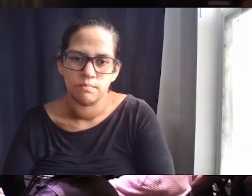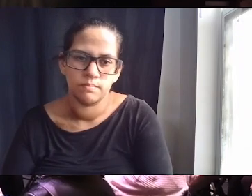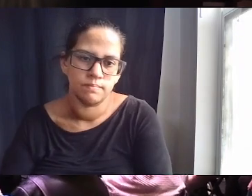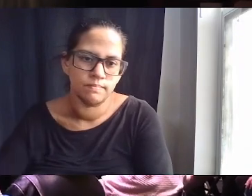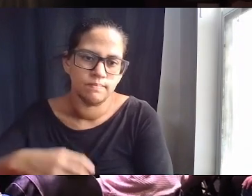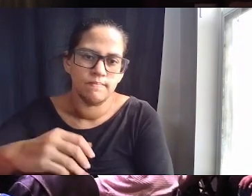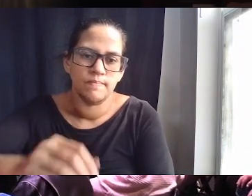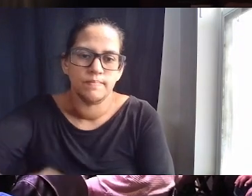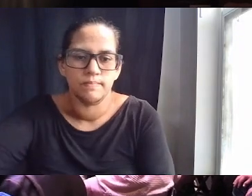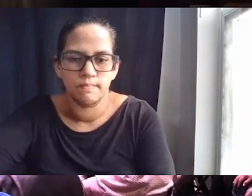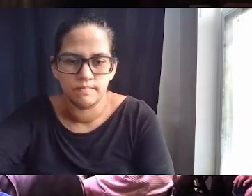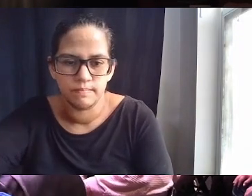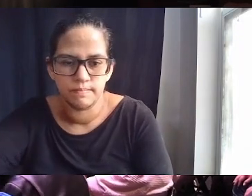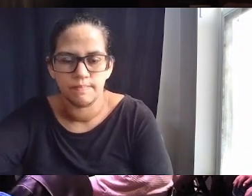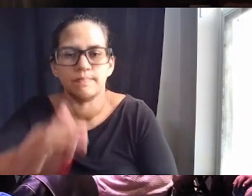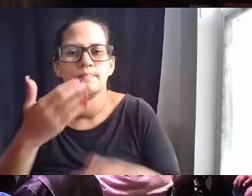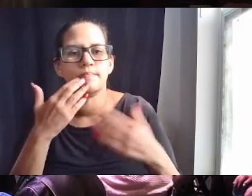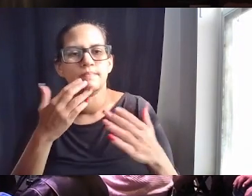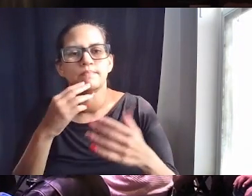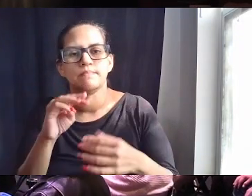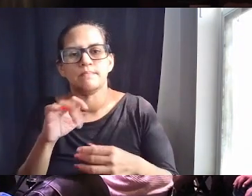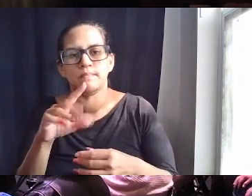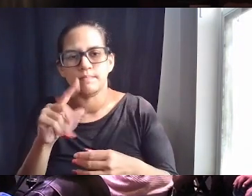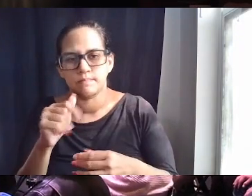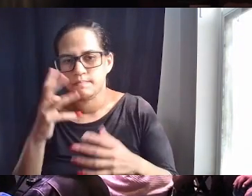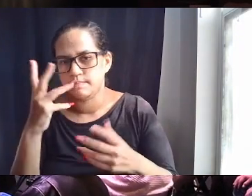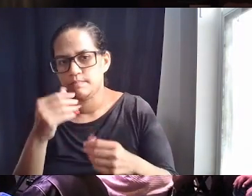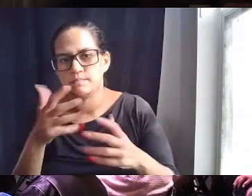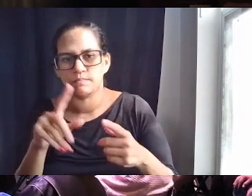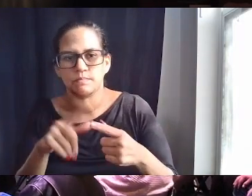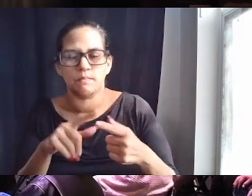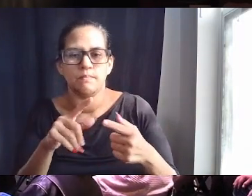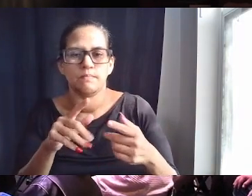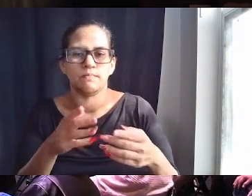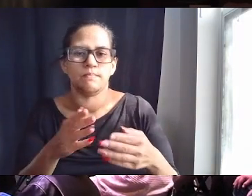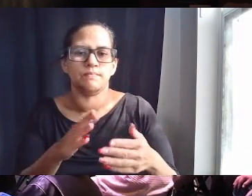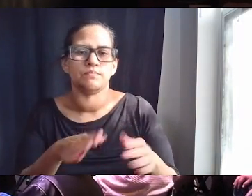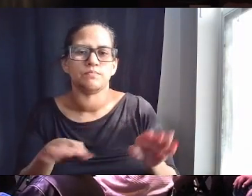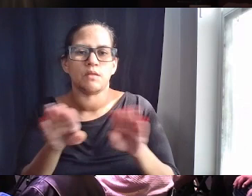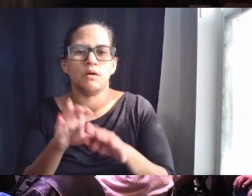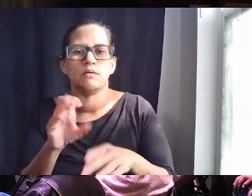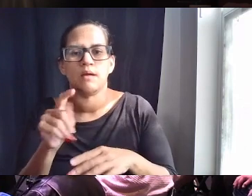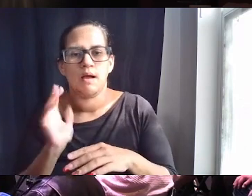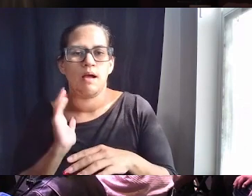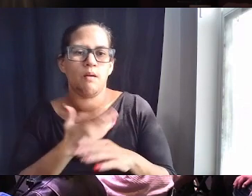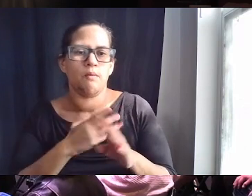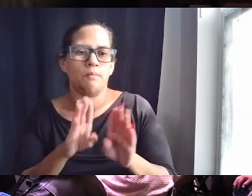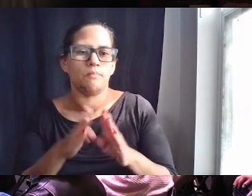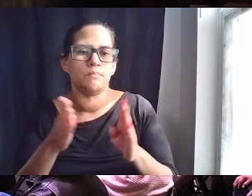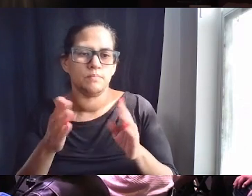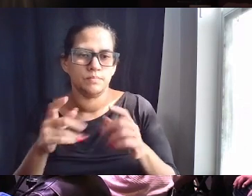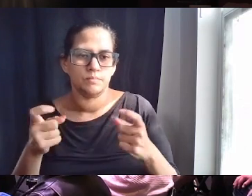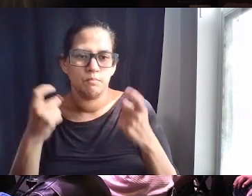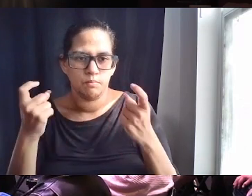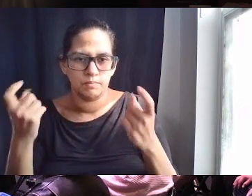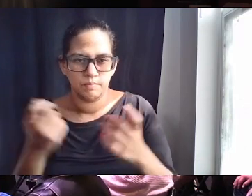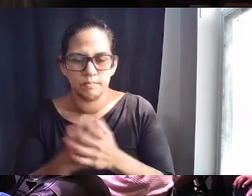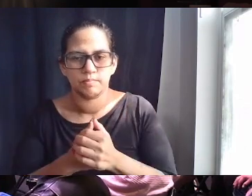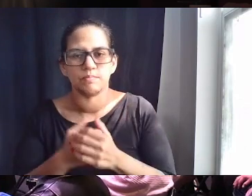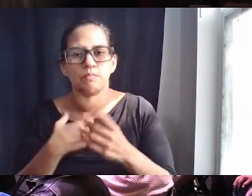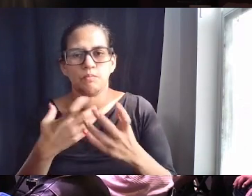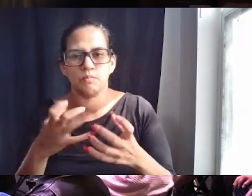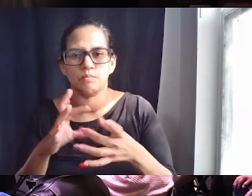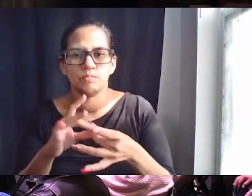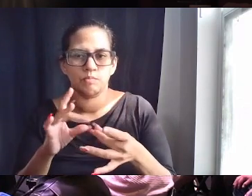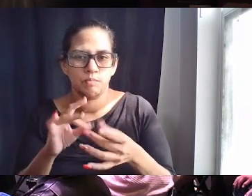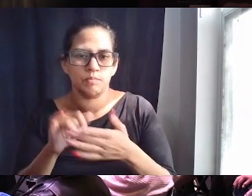Thank you, Melinda. What a beautiful way to close out our opening ceremonies. I do want to mention that we've heard from